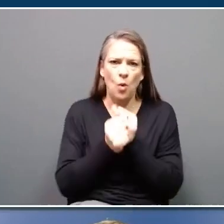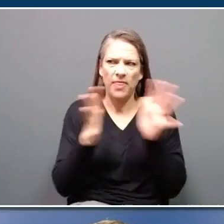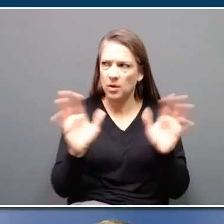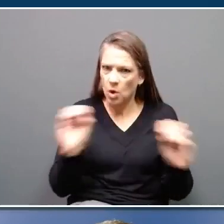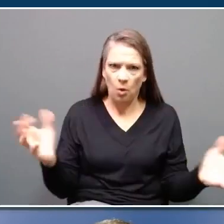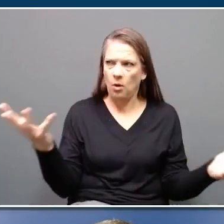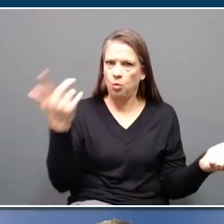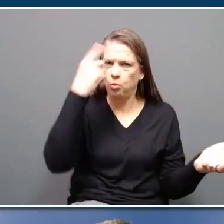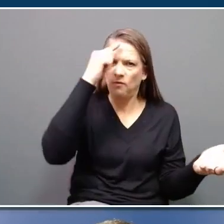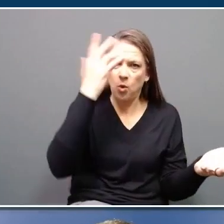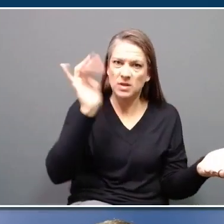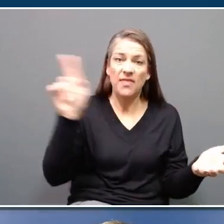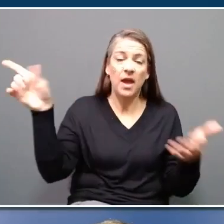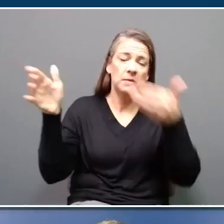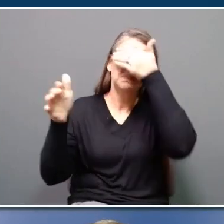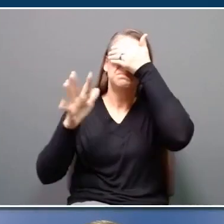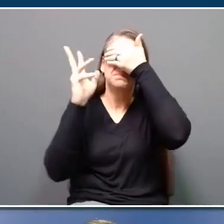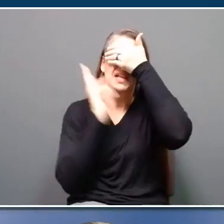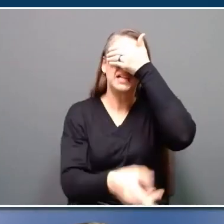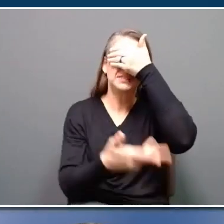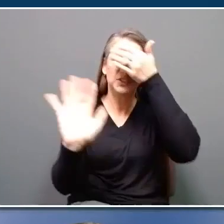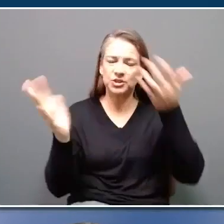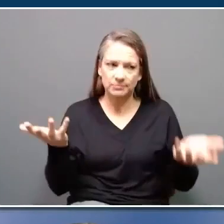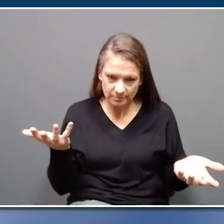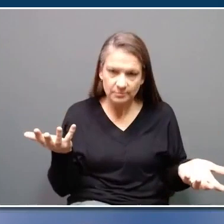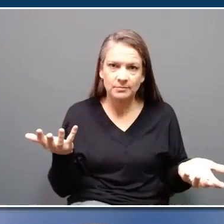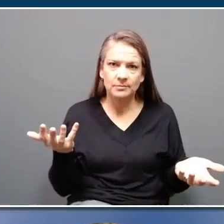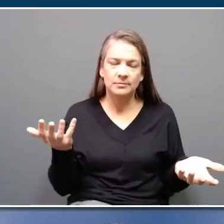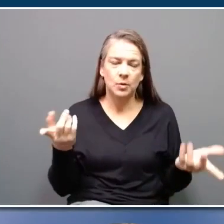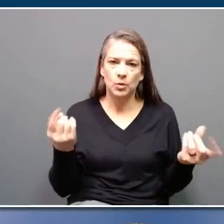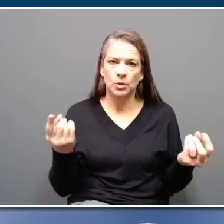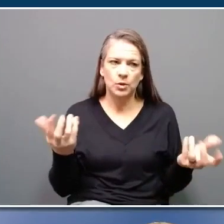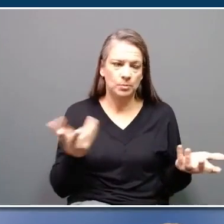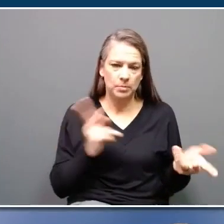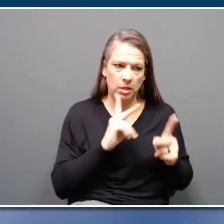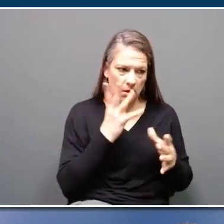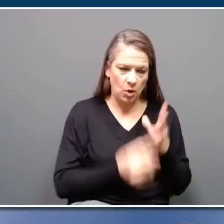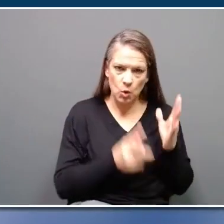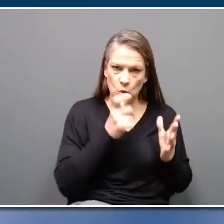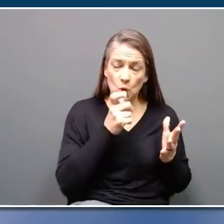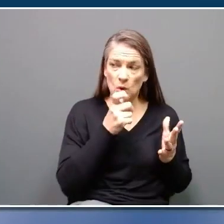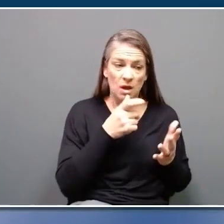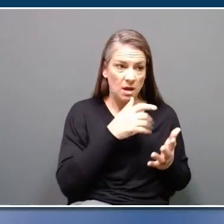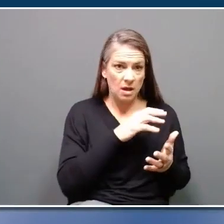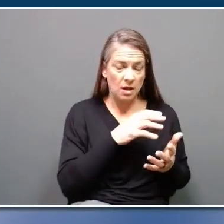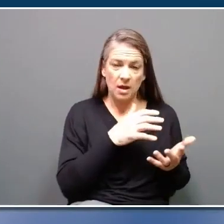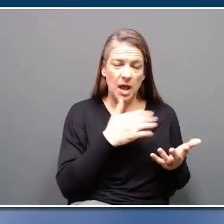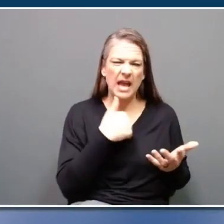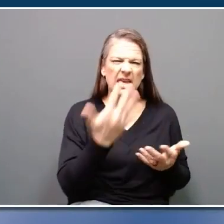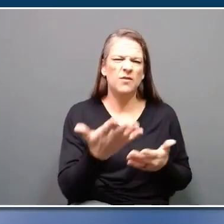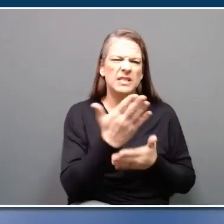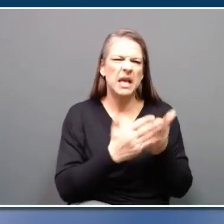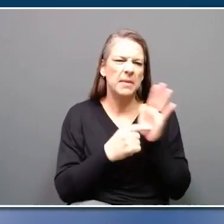like putting on a blindfold and trying to cut something up. It's going to halt significant progress. And let me give you a few